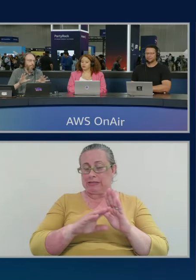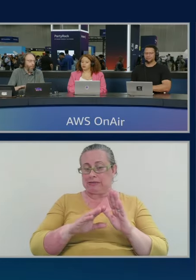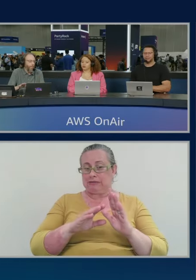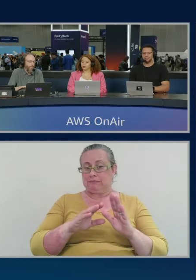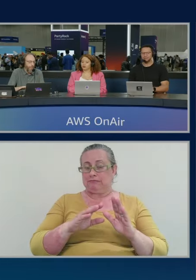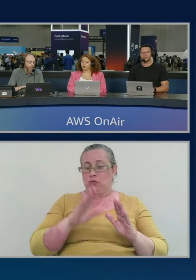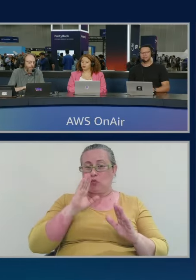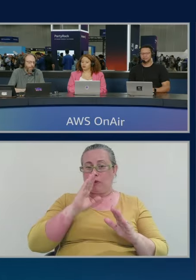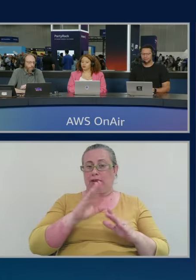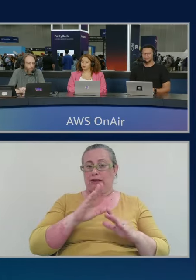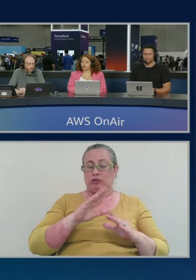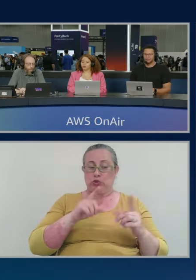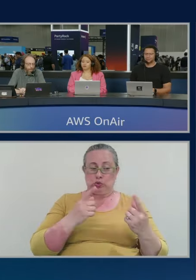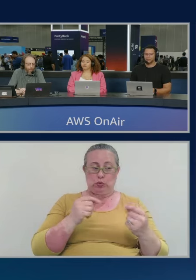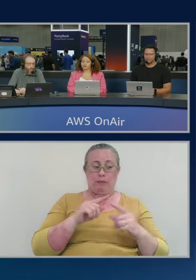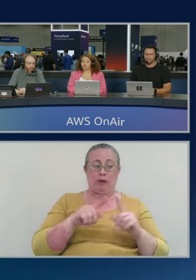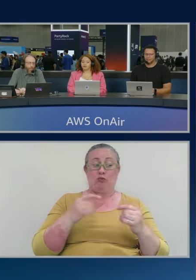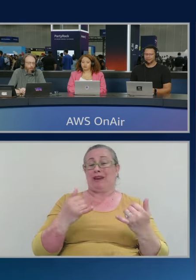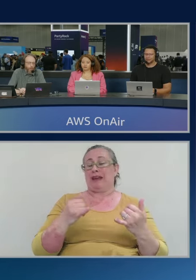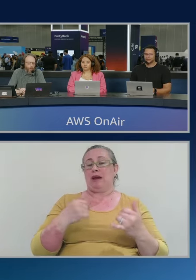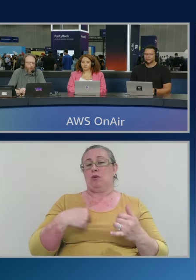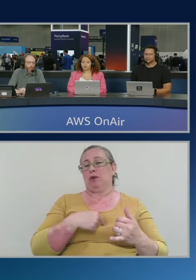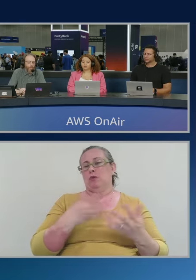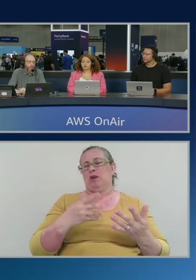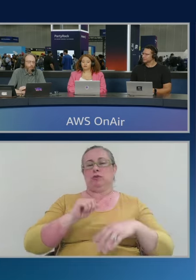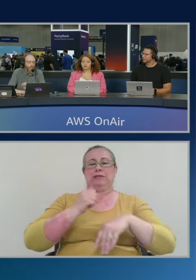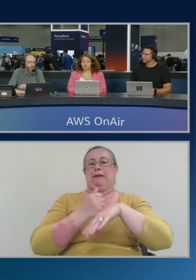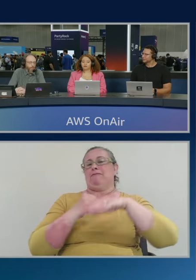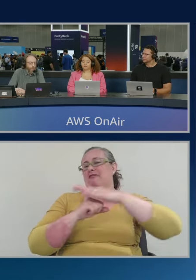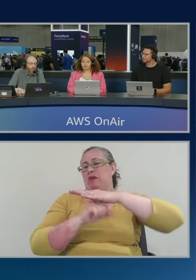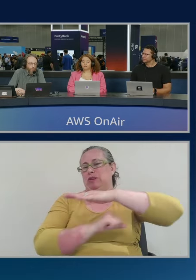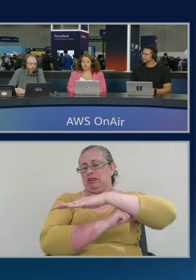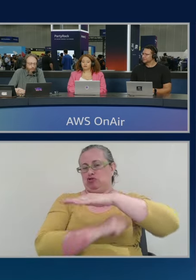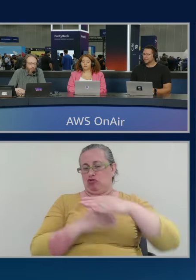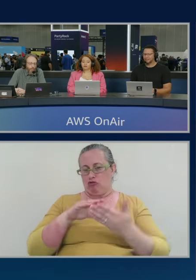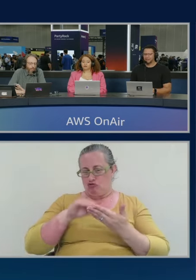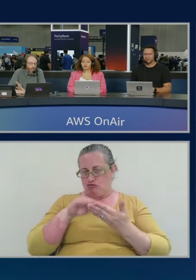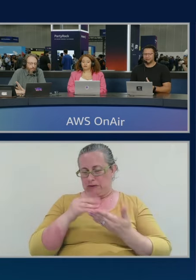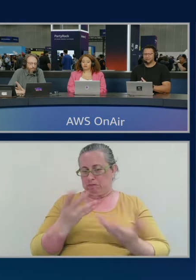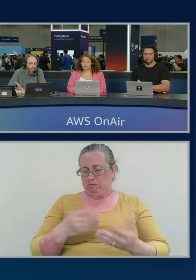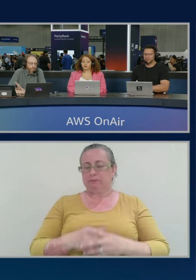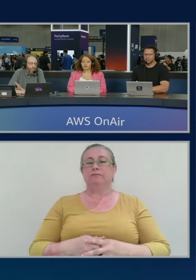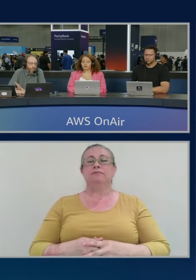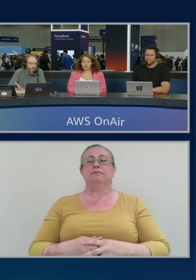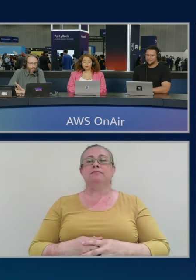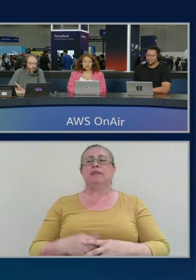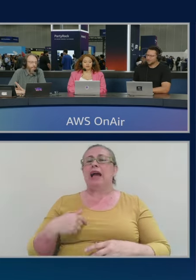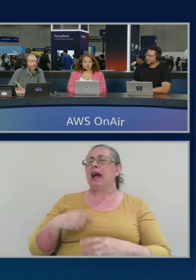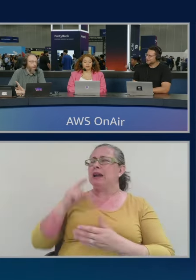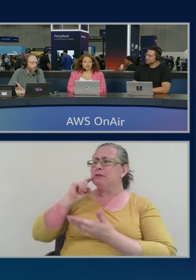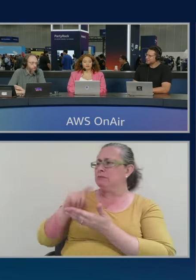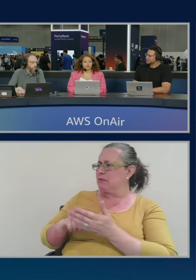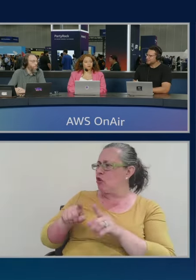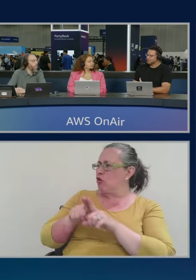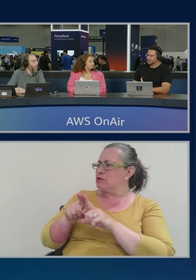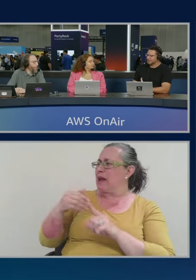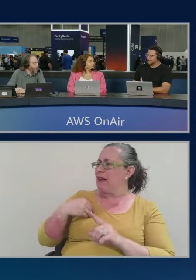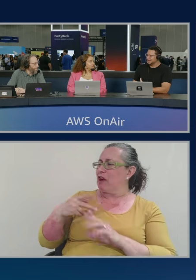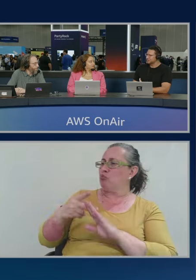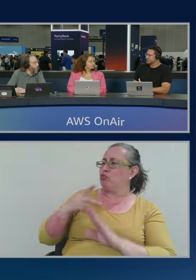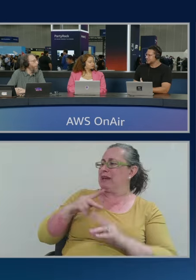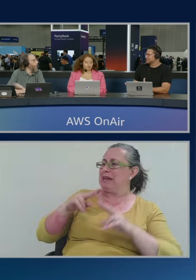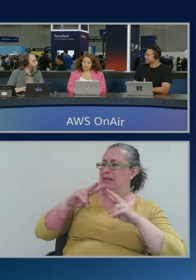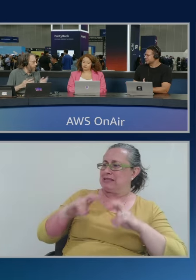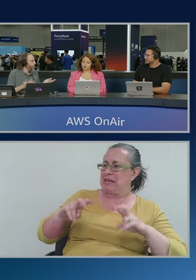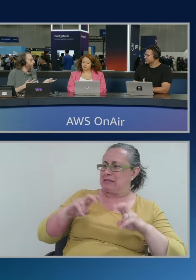want to establish that foundation. So I see on here there's also a pre-assessment. Yeah. So that means people can kind of